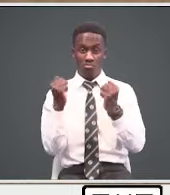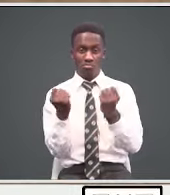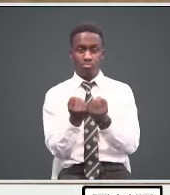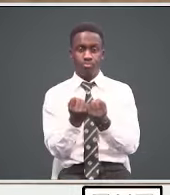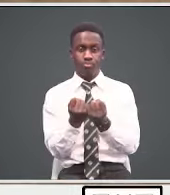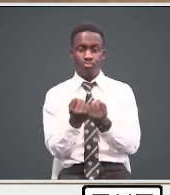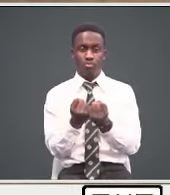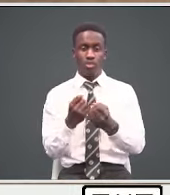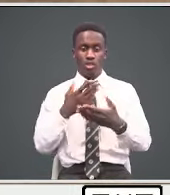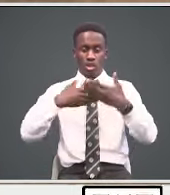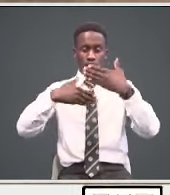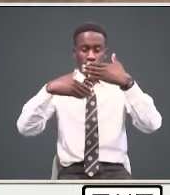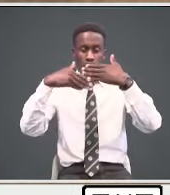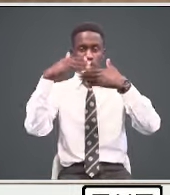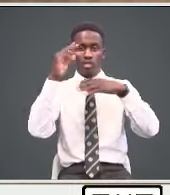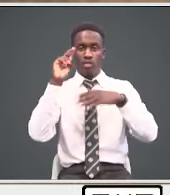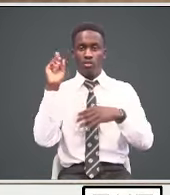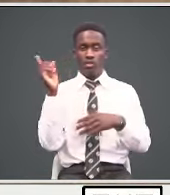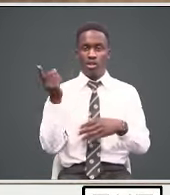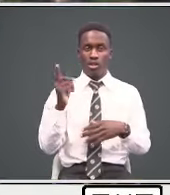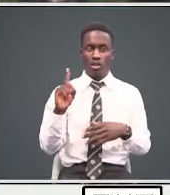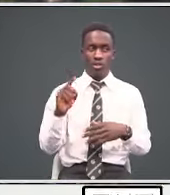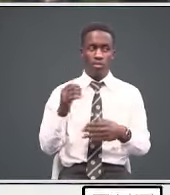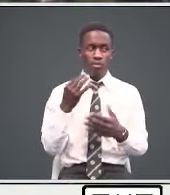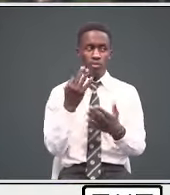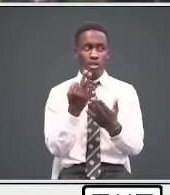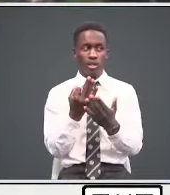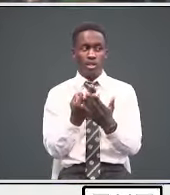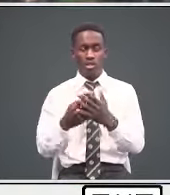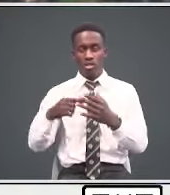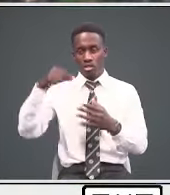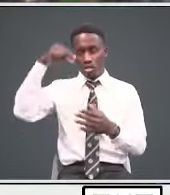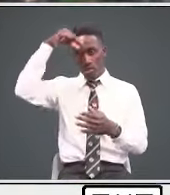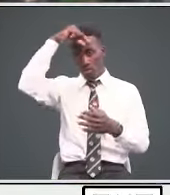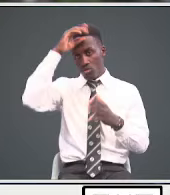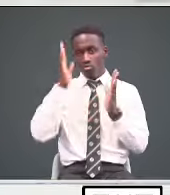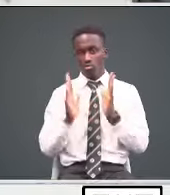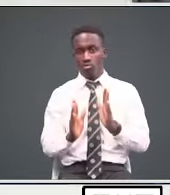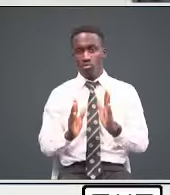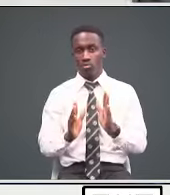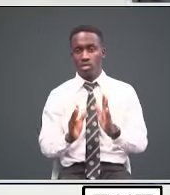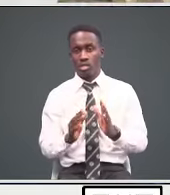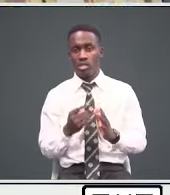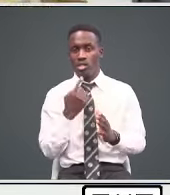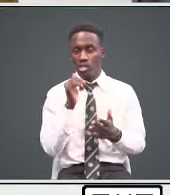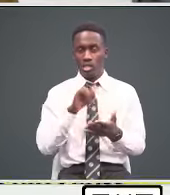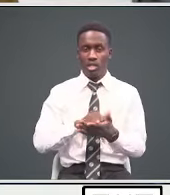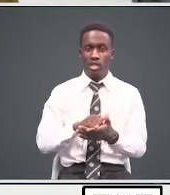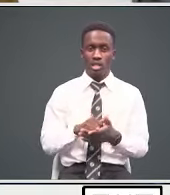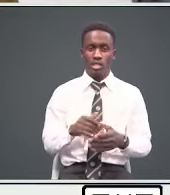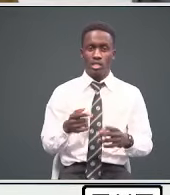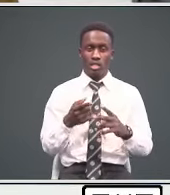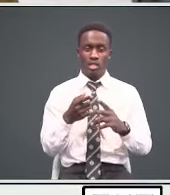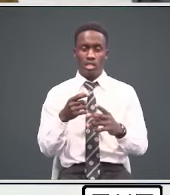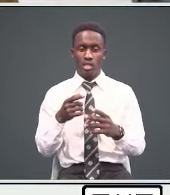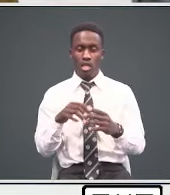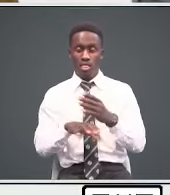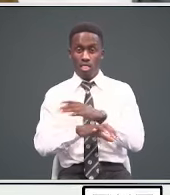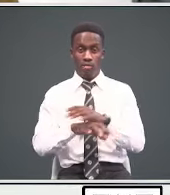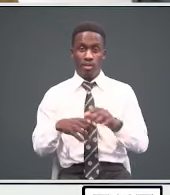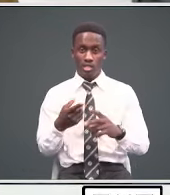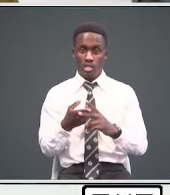The University of Nairobi finance graduate alleges that the SACCO's financial embezzlement began when Metropolitan SACCO